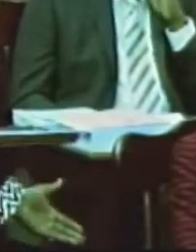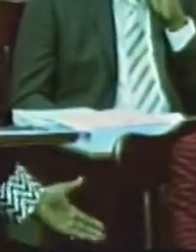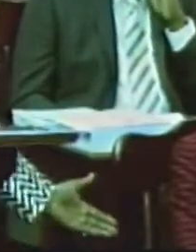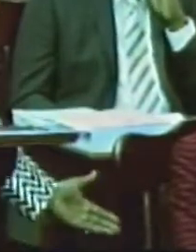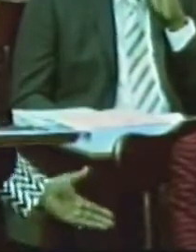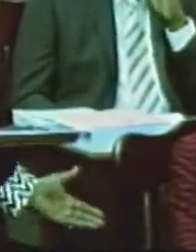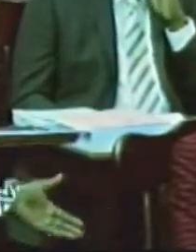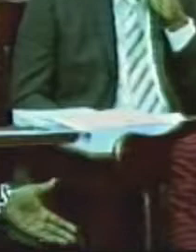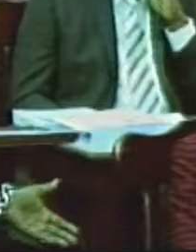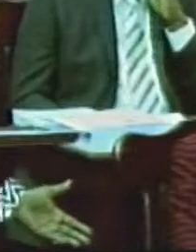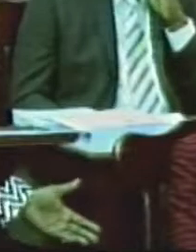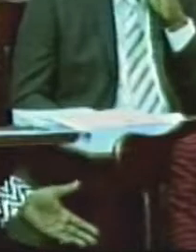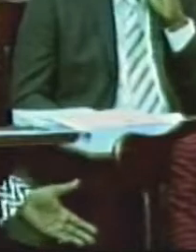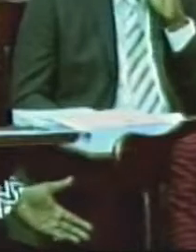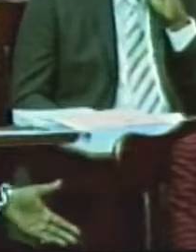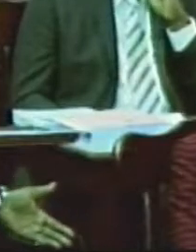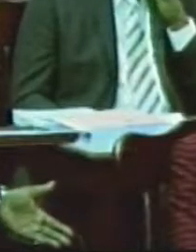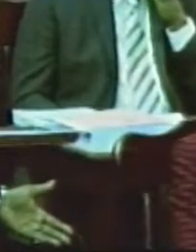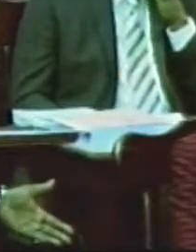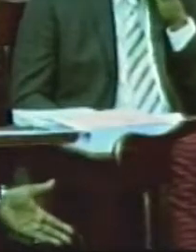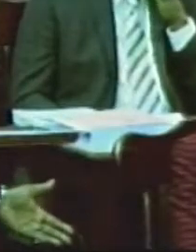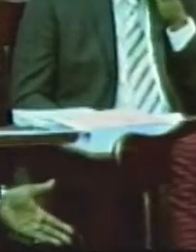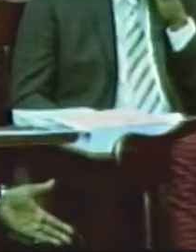what are we doing?